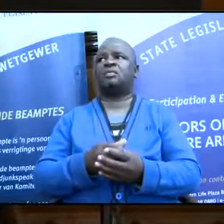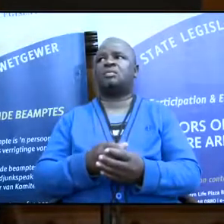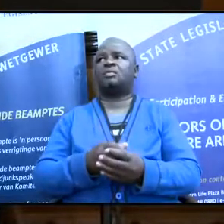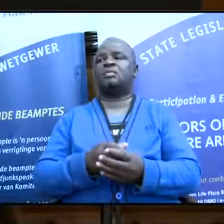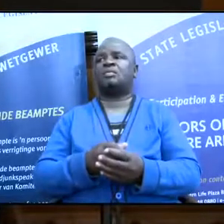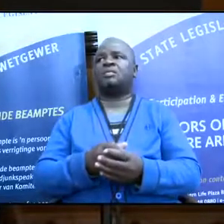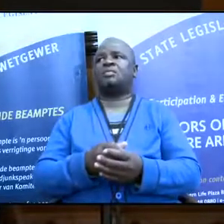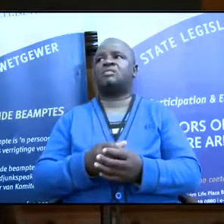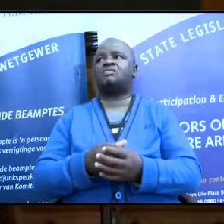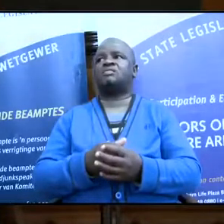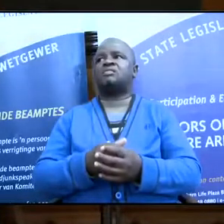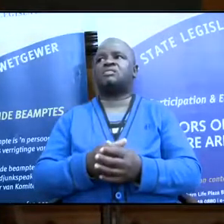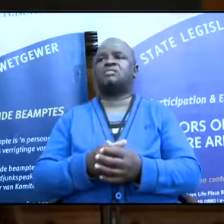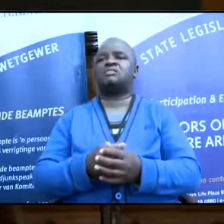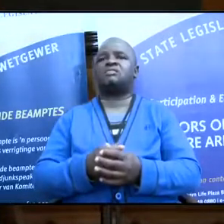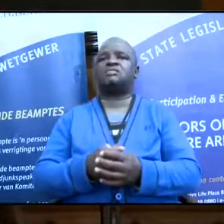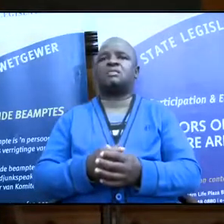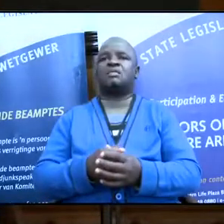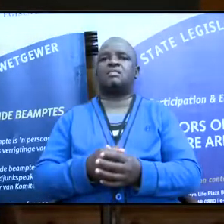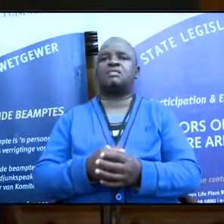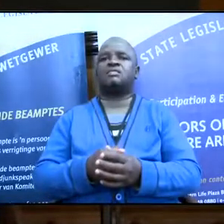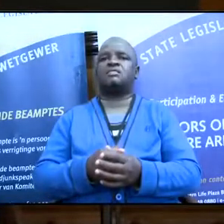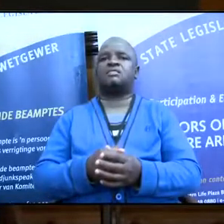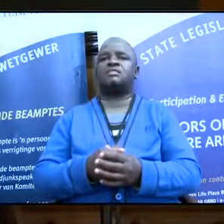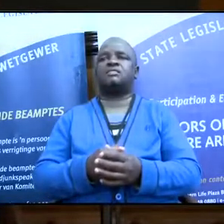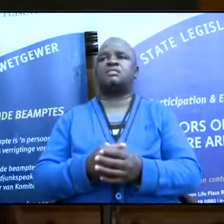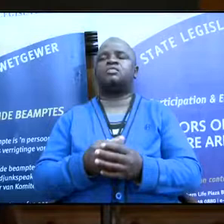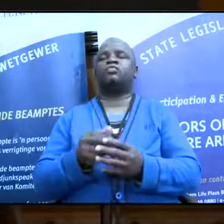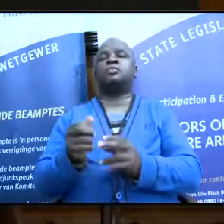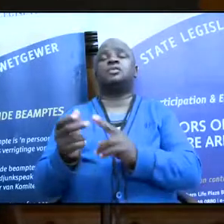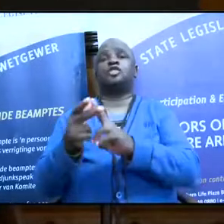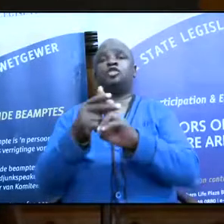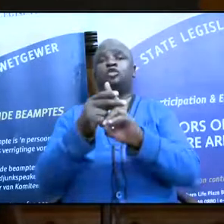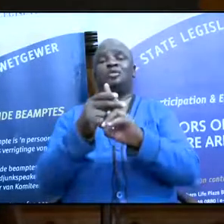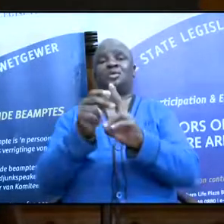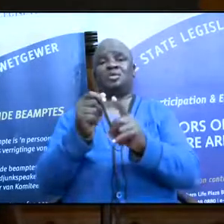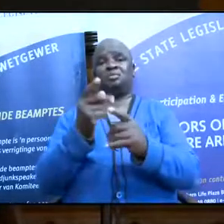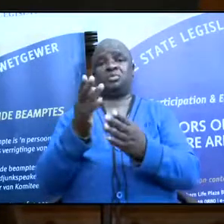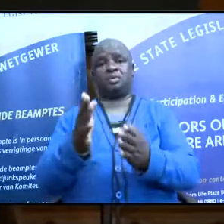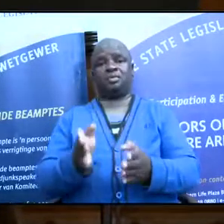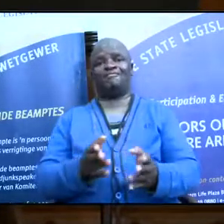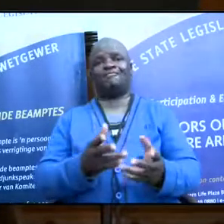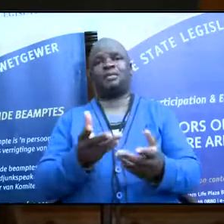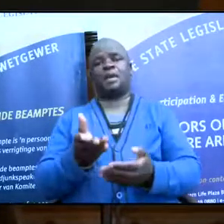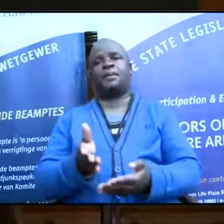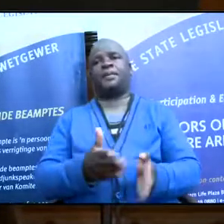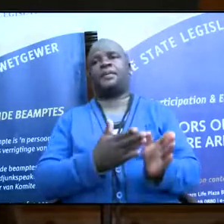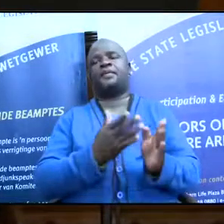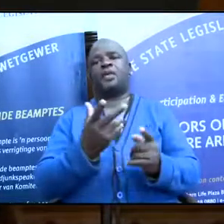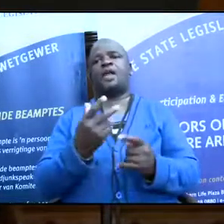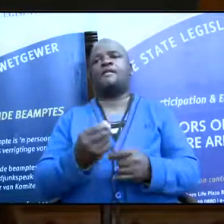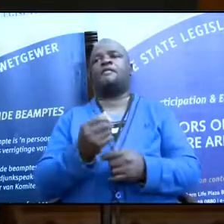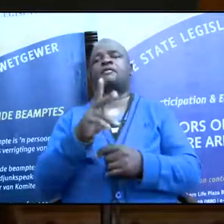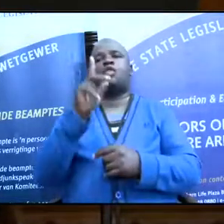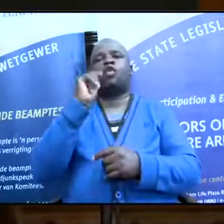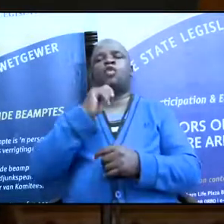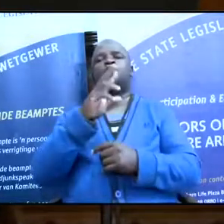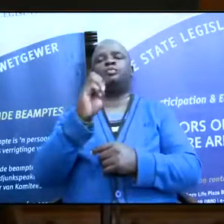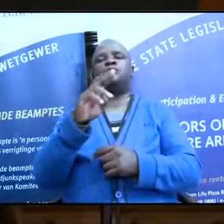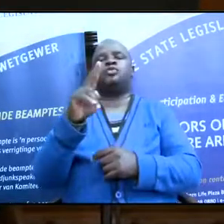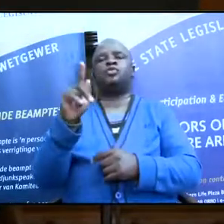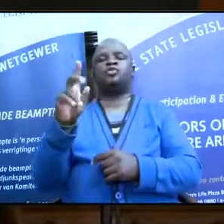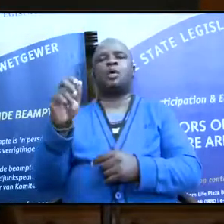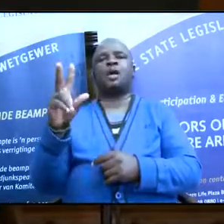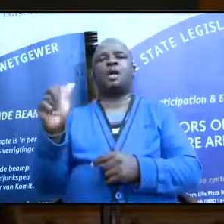the universe that that are amongst ourselves we are also having old mushrooms amongst